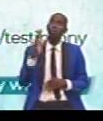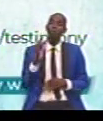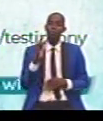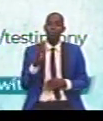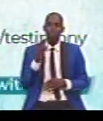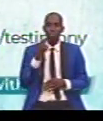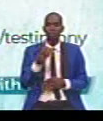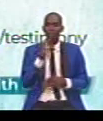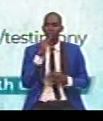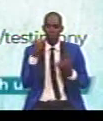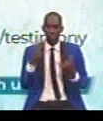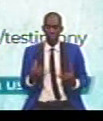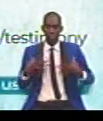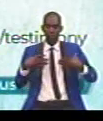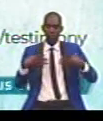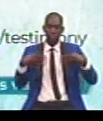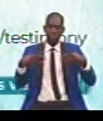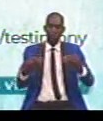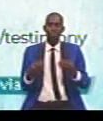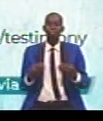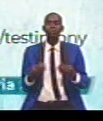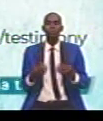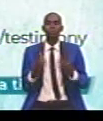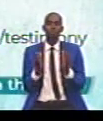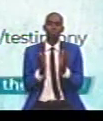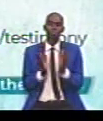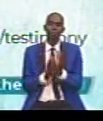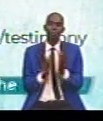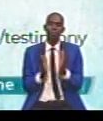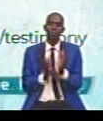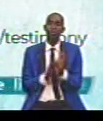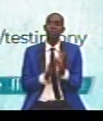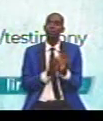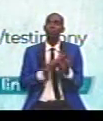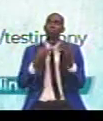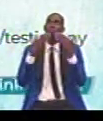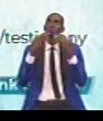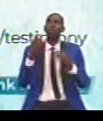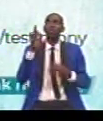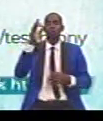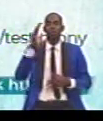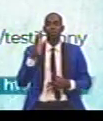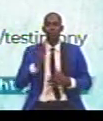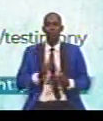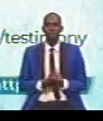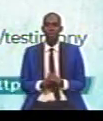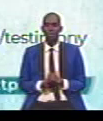been healed. More grace to daddy. Thank you, God.